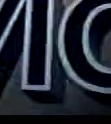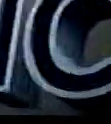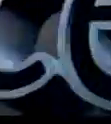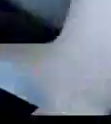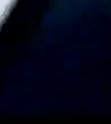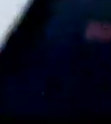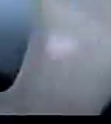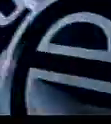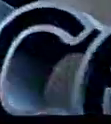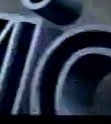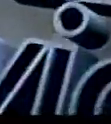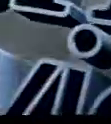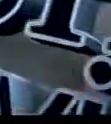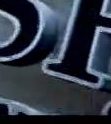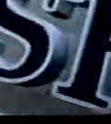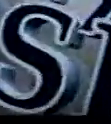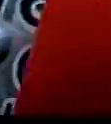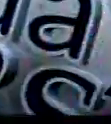Praise the Lord.